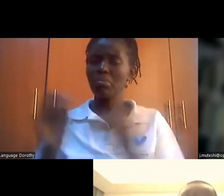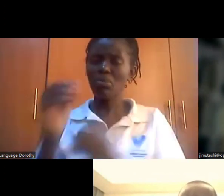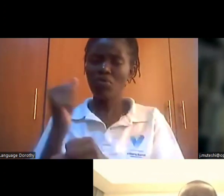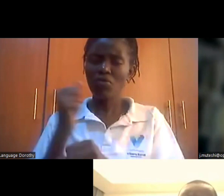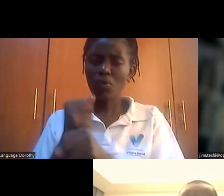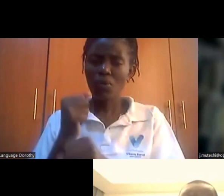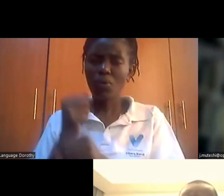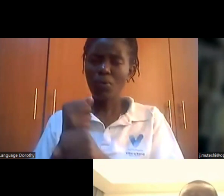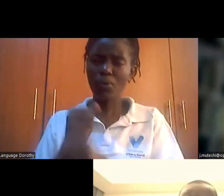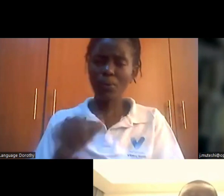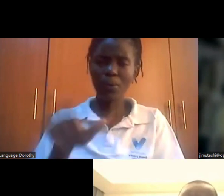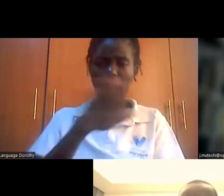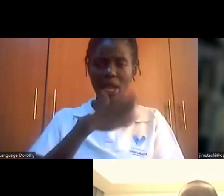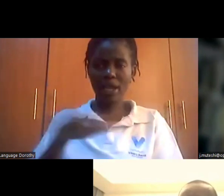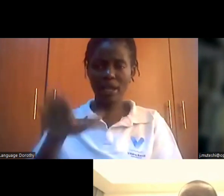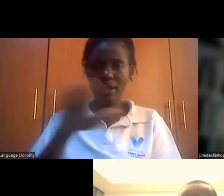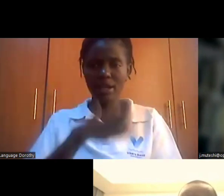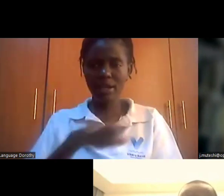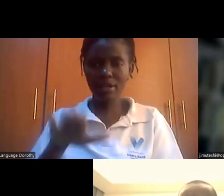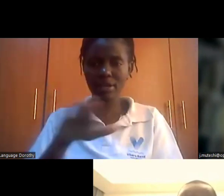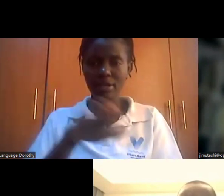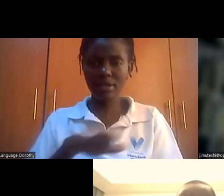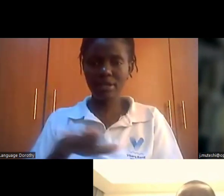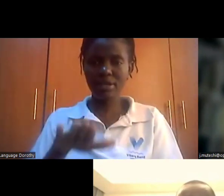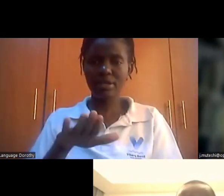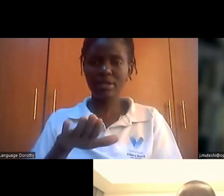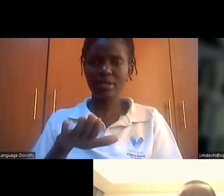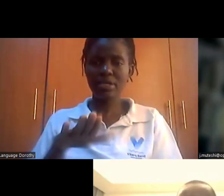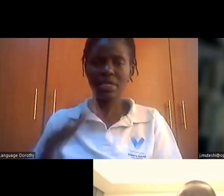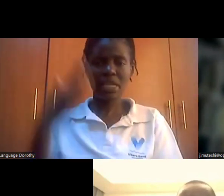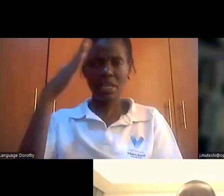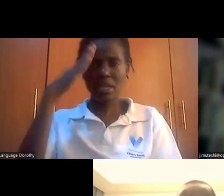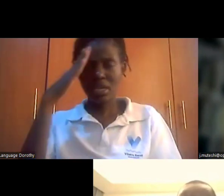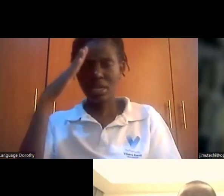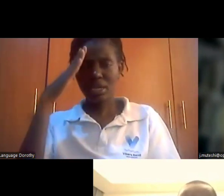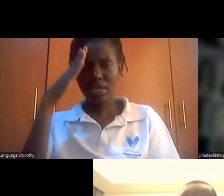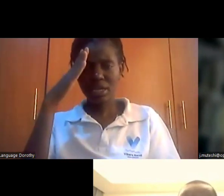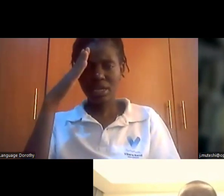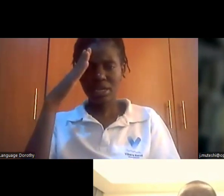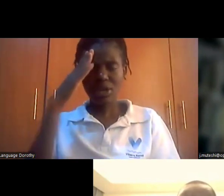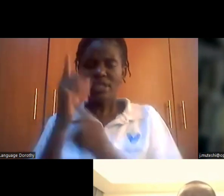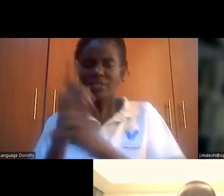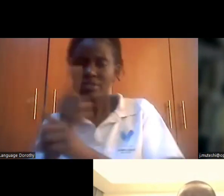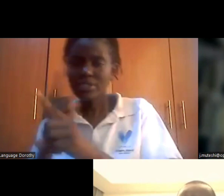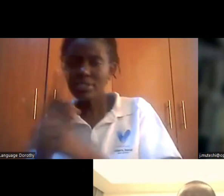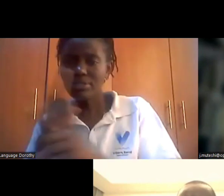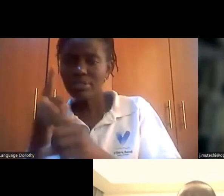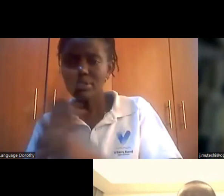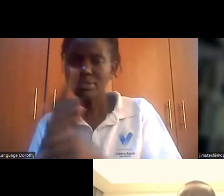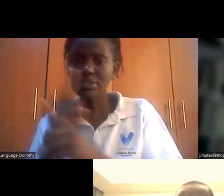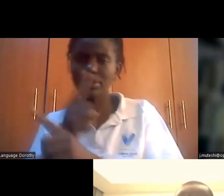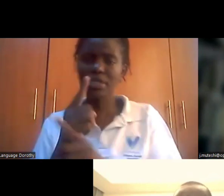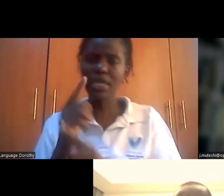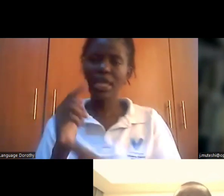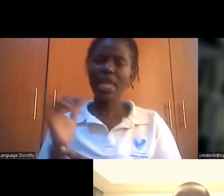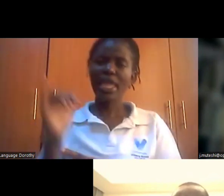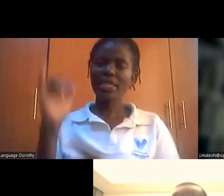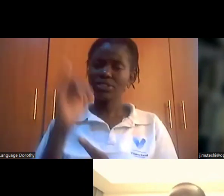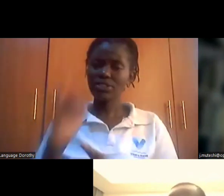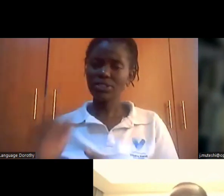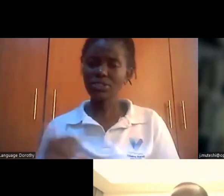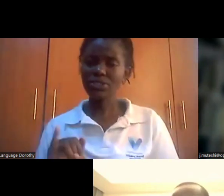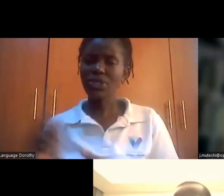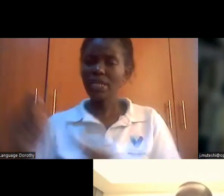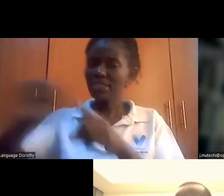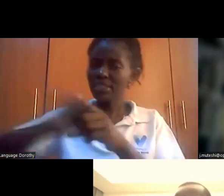involved making sure that we identify all the institutions that are training the healthcare providers, both at the